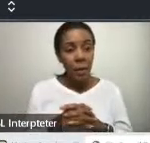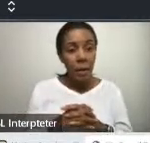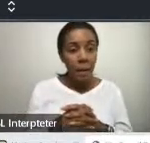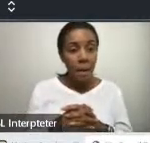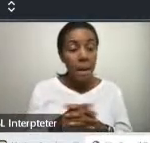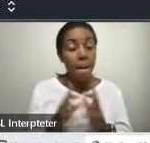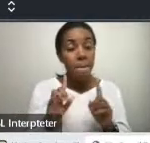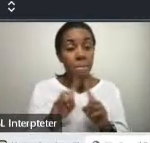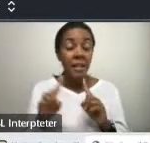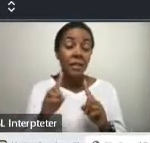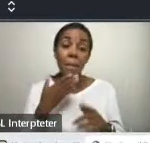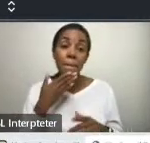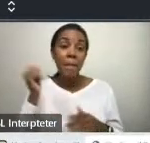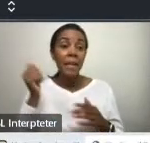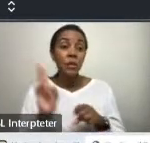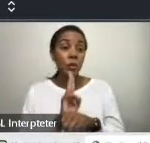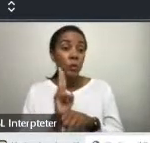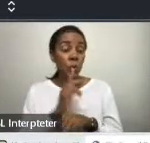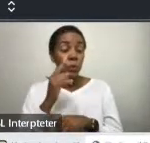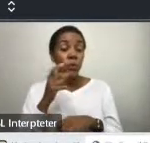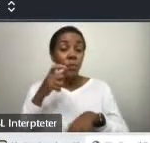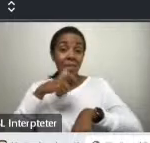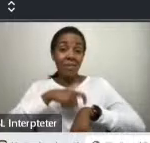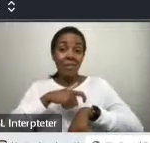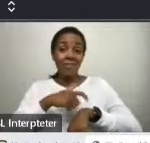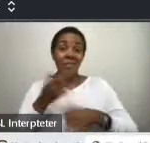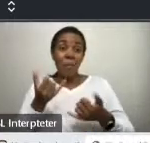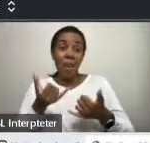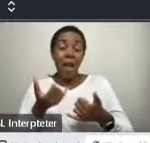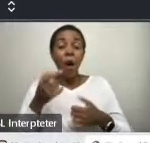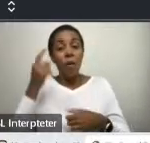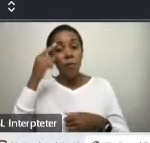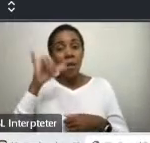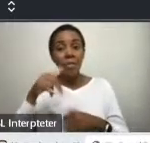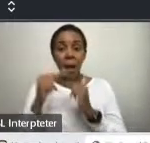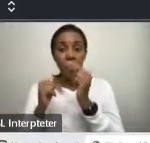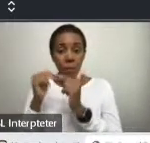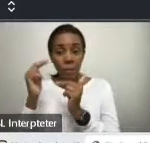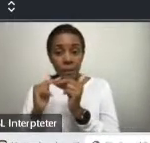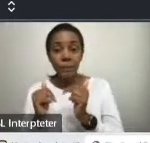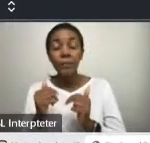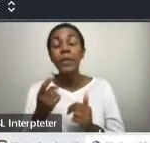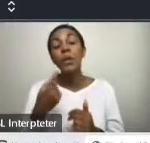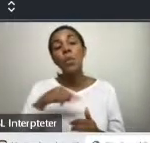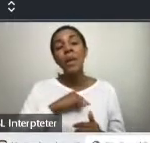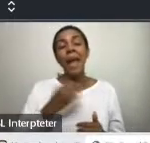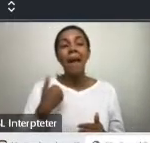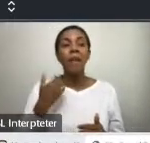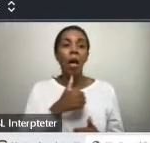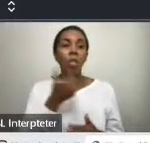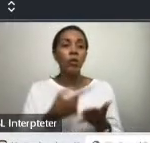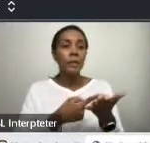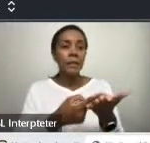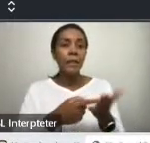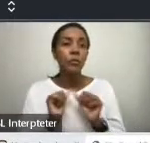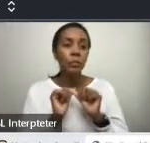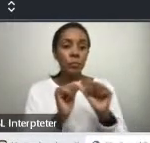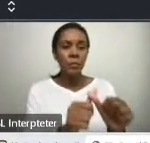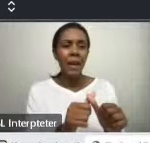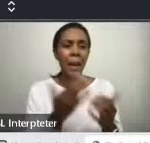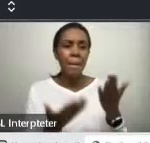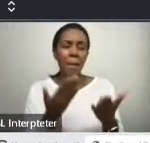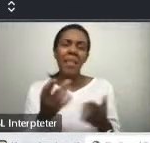and best use at this time for the property. We are having some ongoing discussions about maybe a little